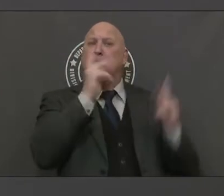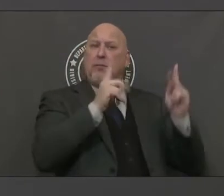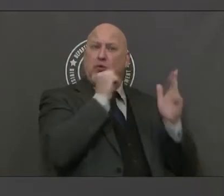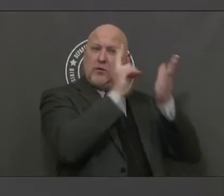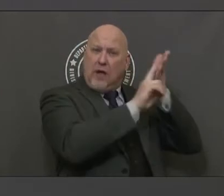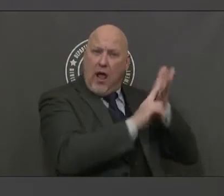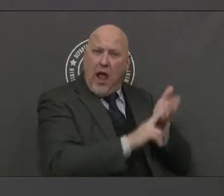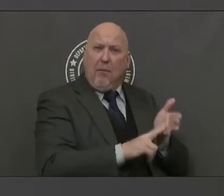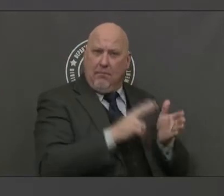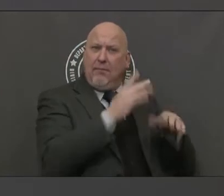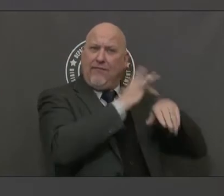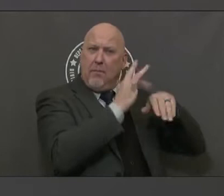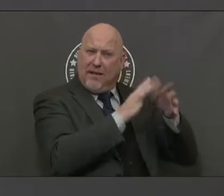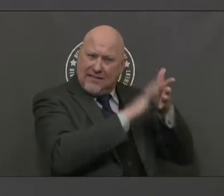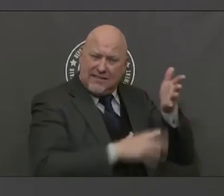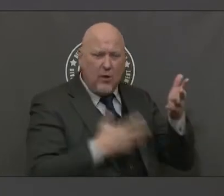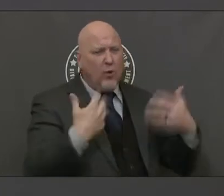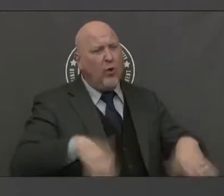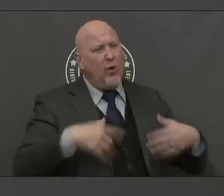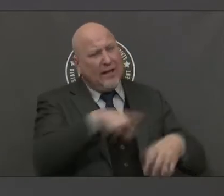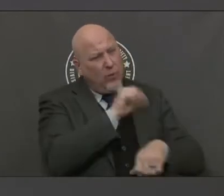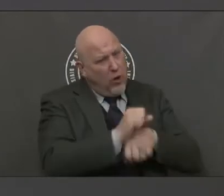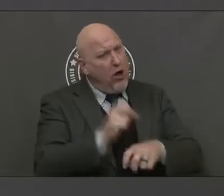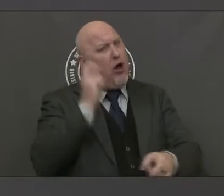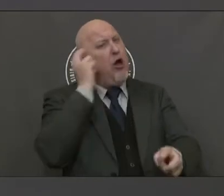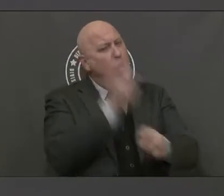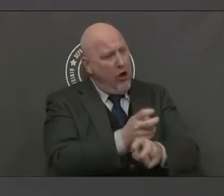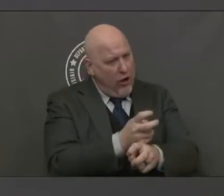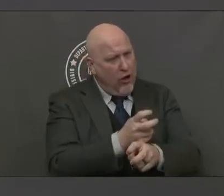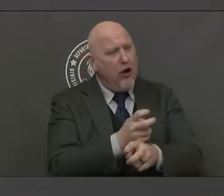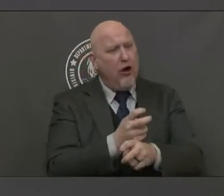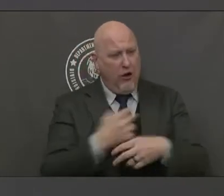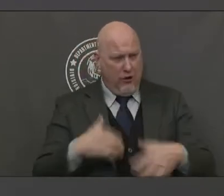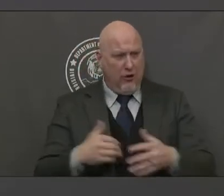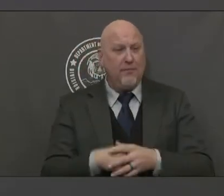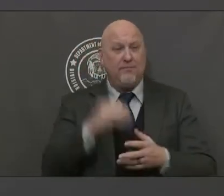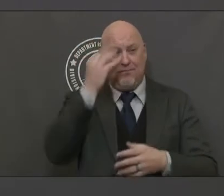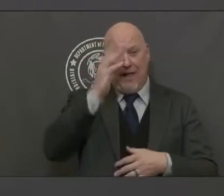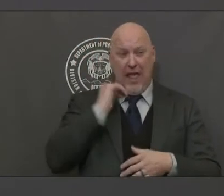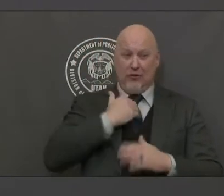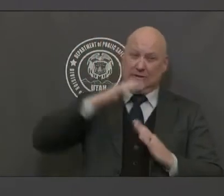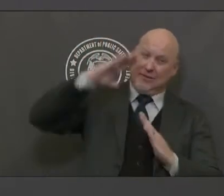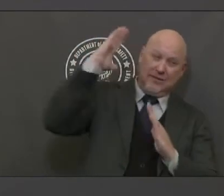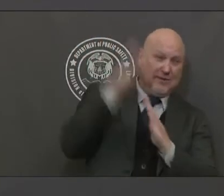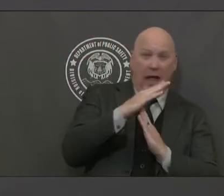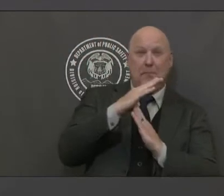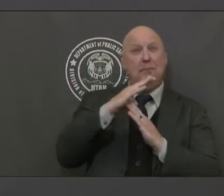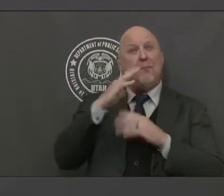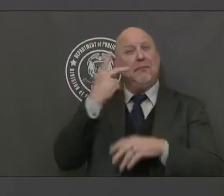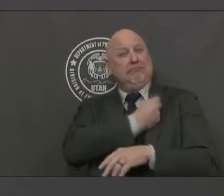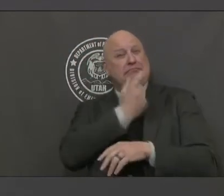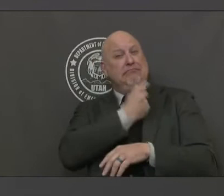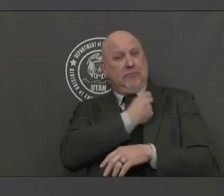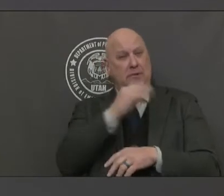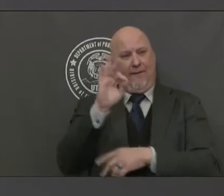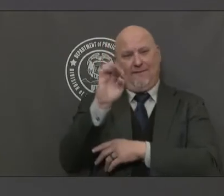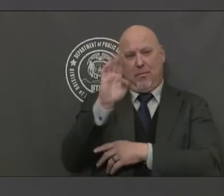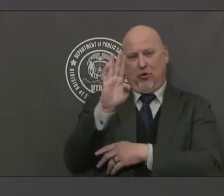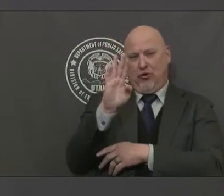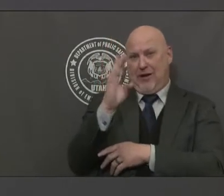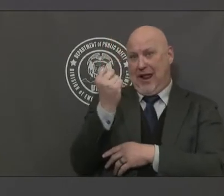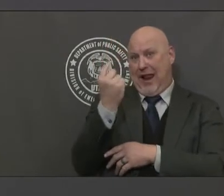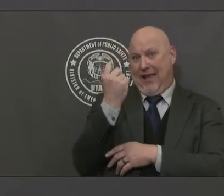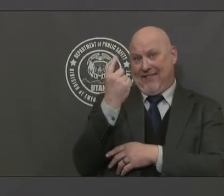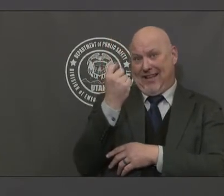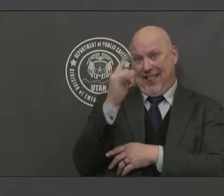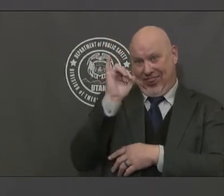highest day dose administered was that February 11th day of almost 25,000. And the best news is that more doses are coming. We've had some